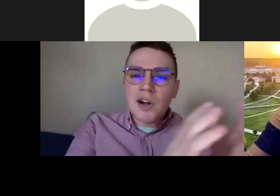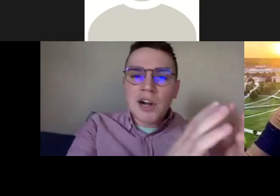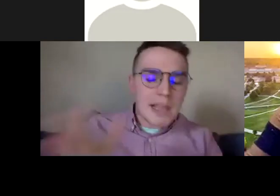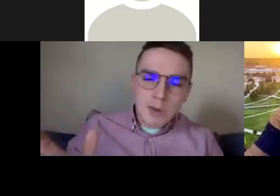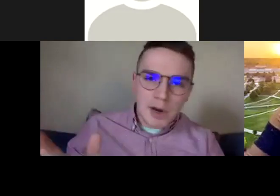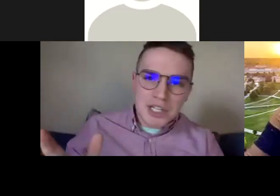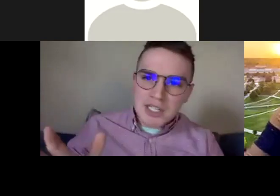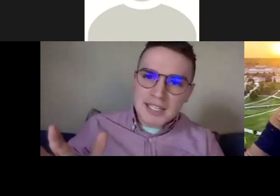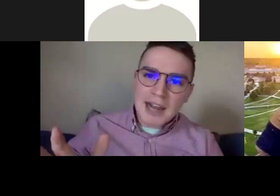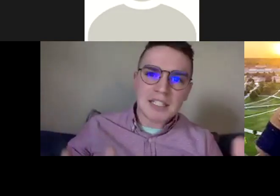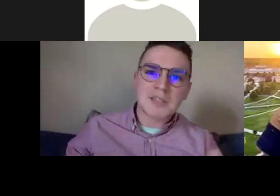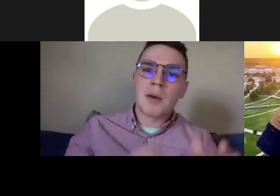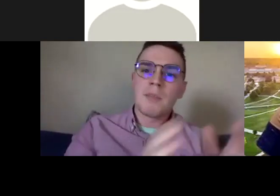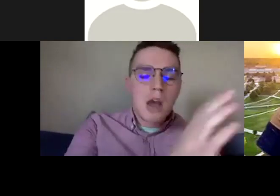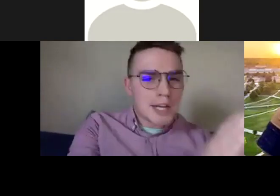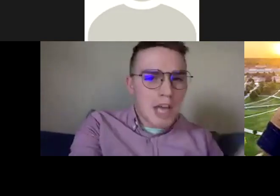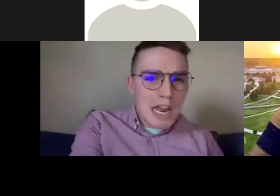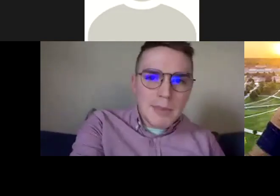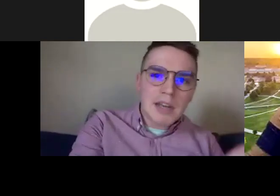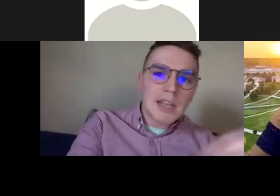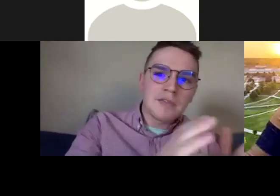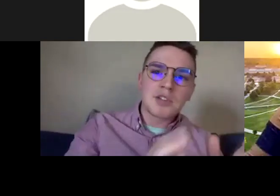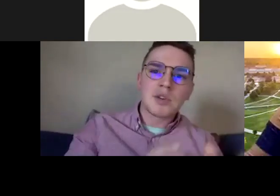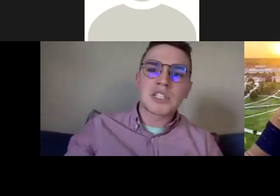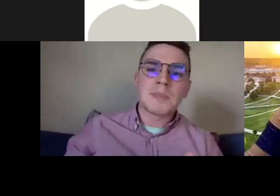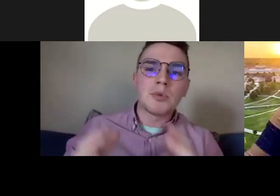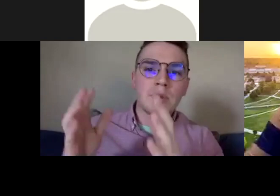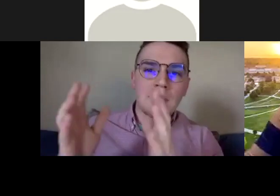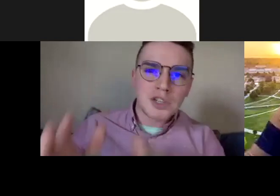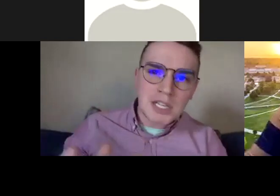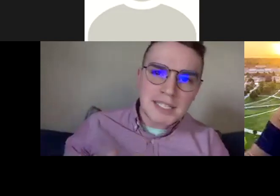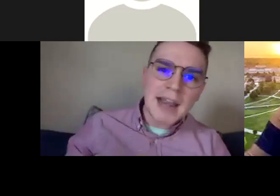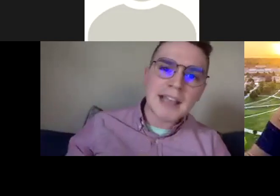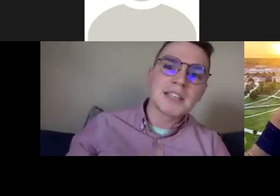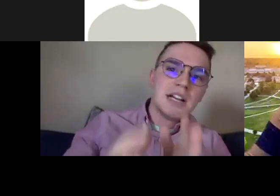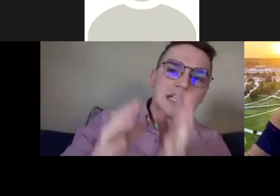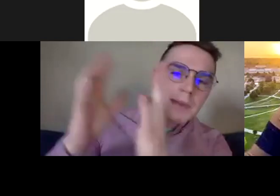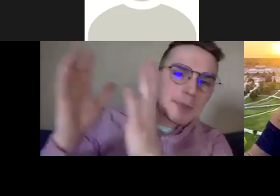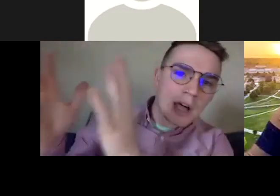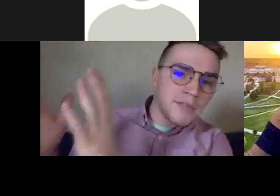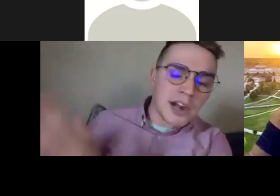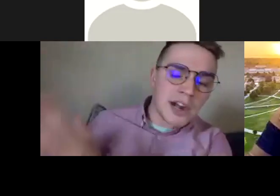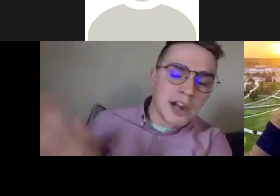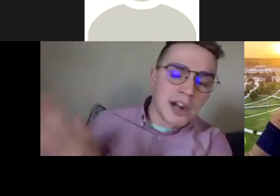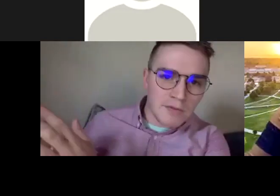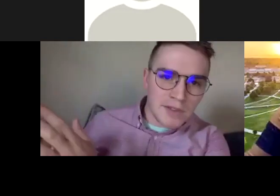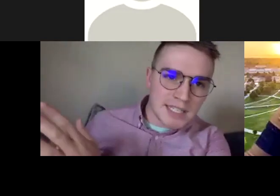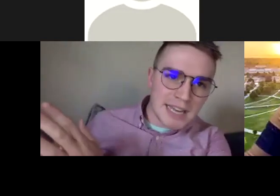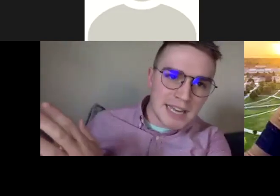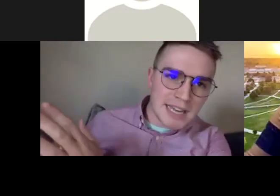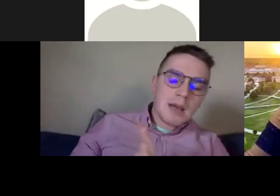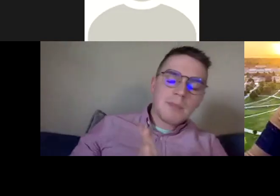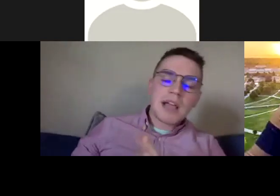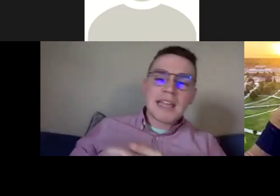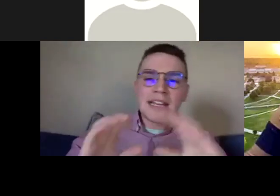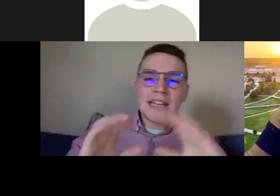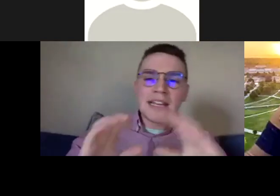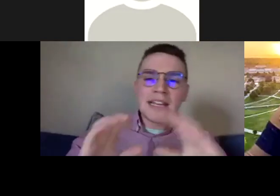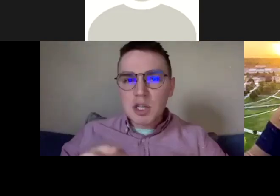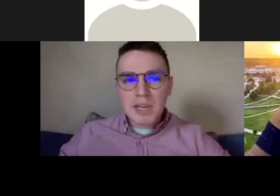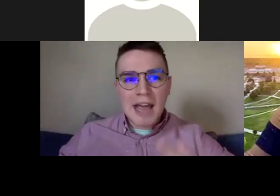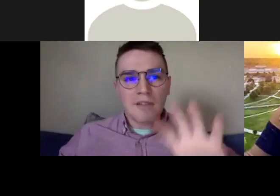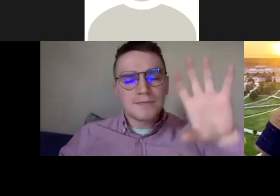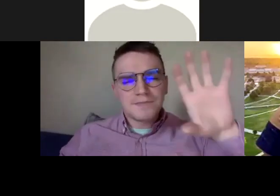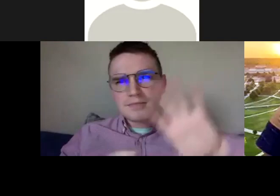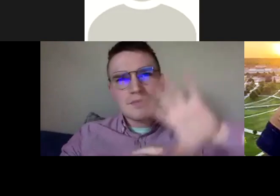have, like varying immigration statuses from undocumented individuals to people with refugee status to people on various immigrant visa types. But in each of these